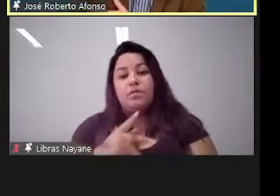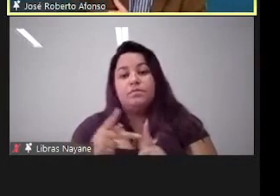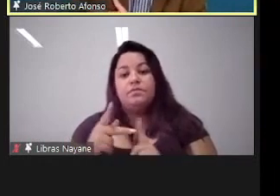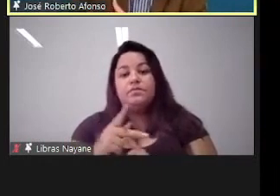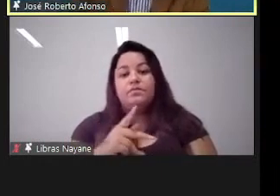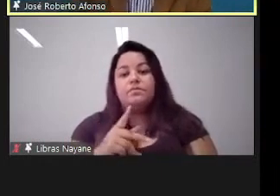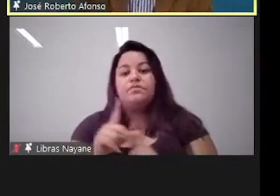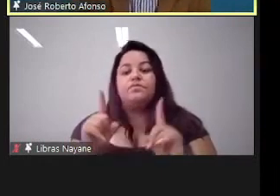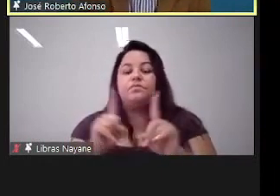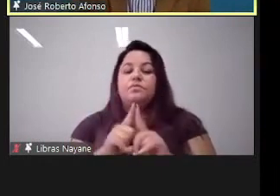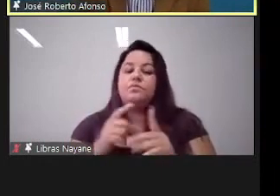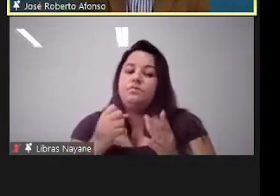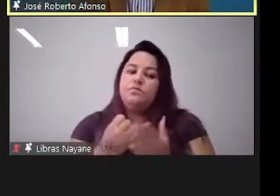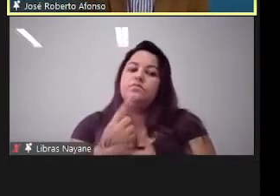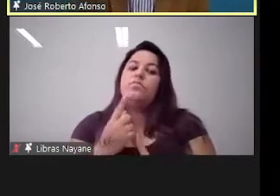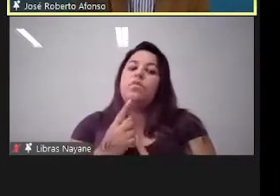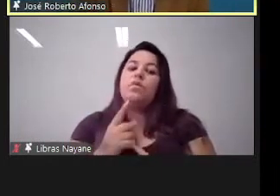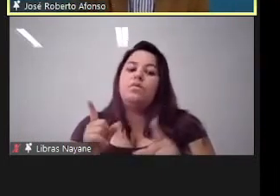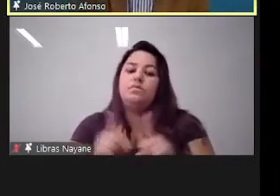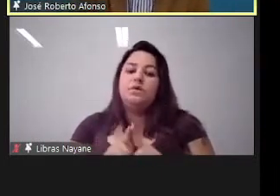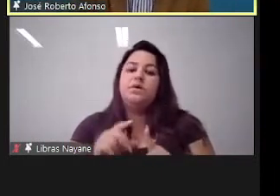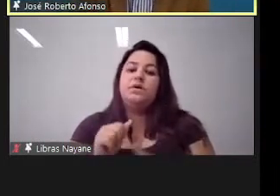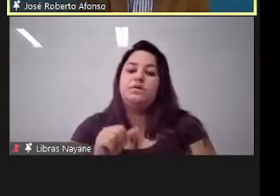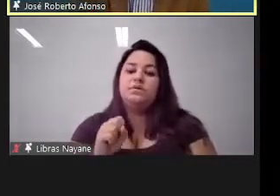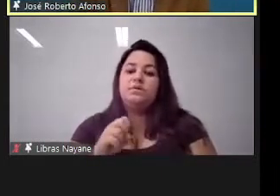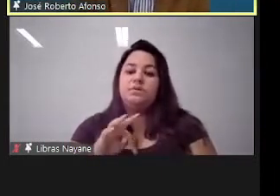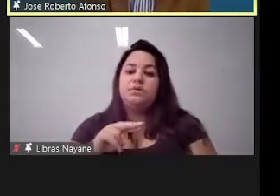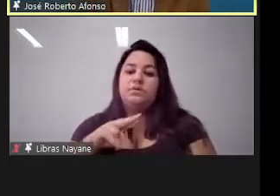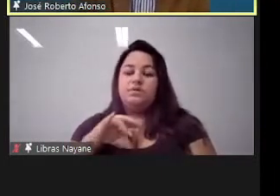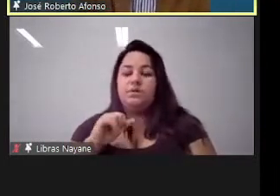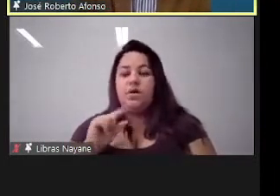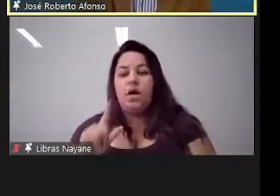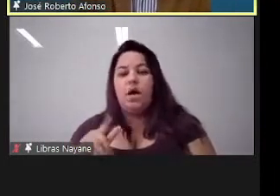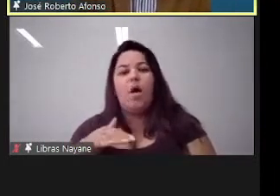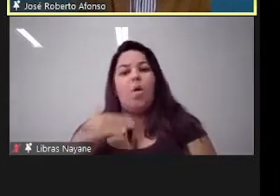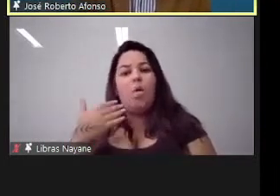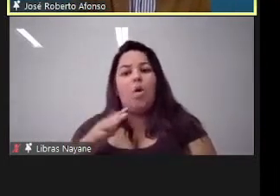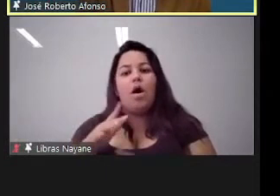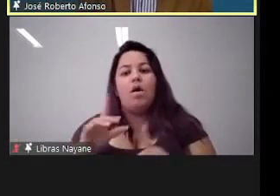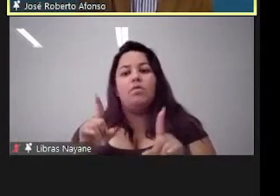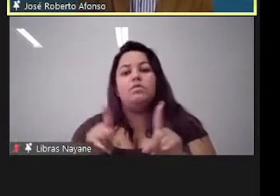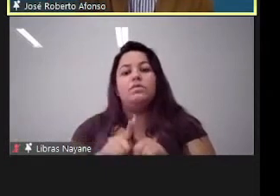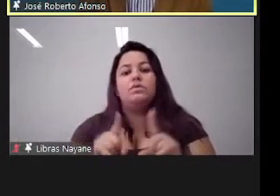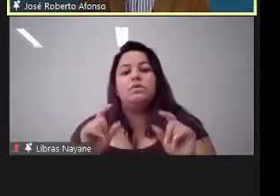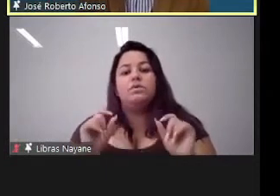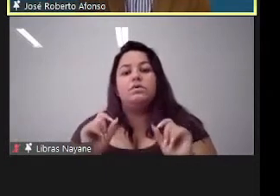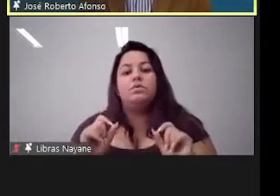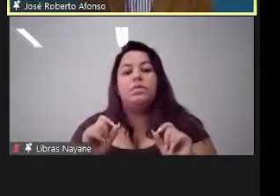that we have in the Social Security. So that's why we are having this high